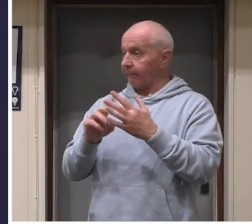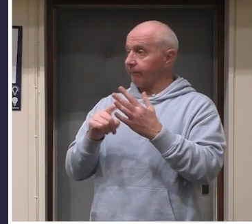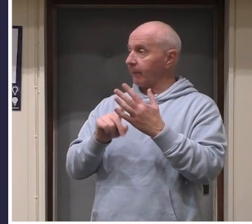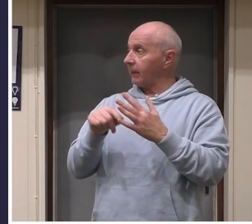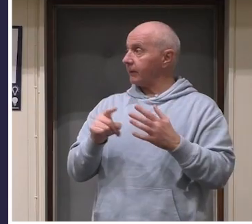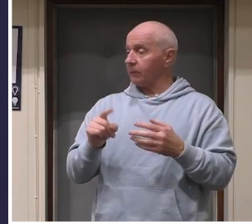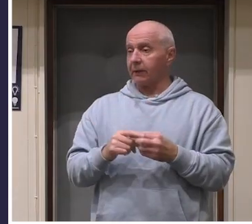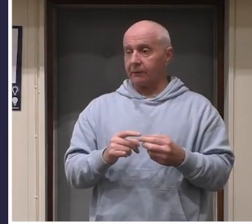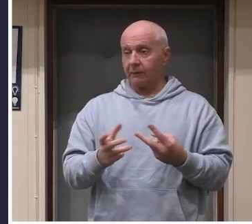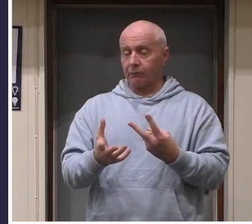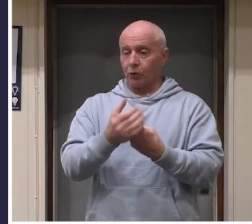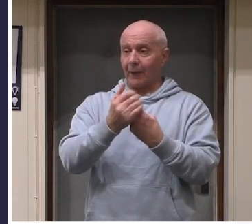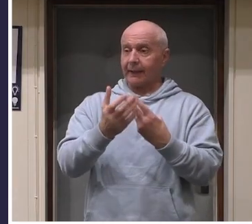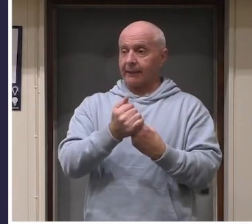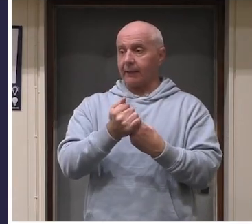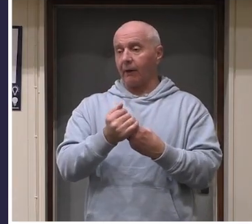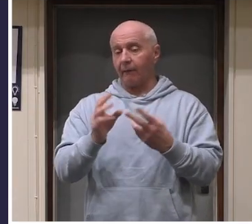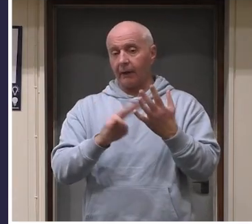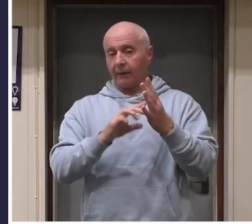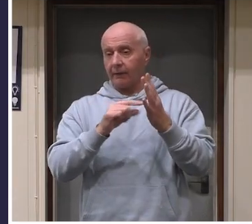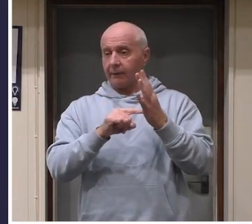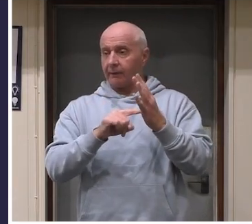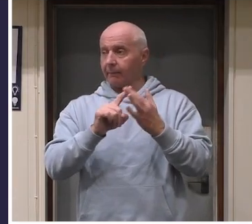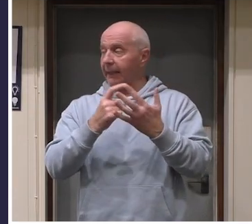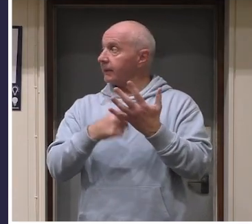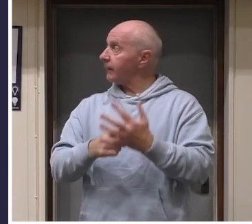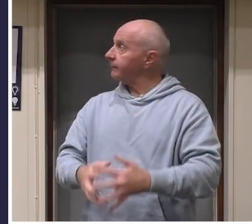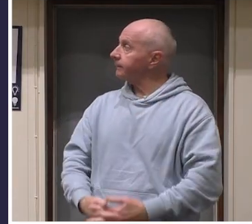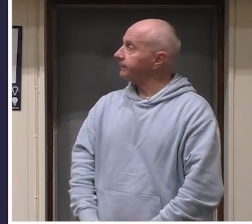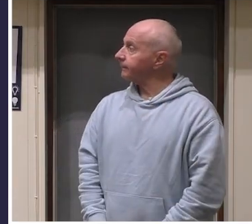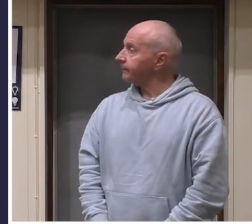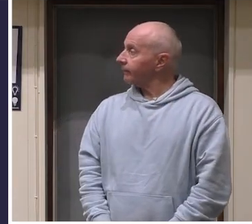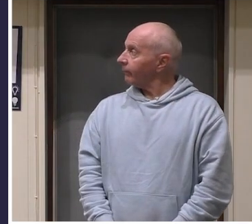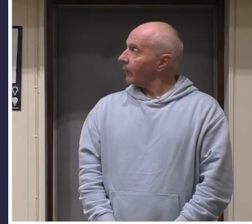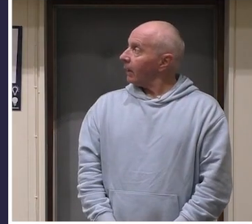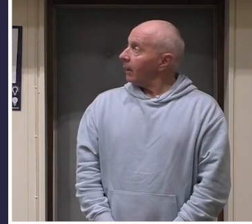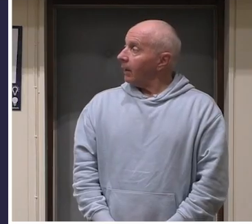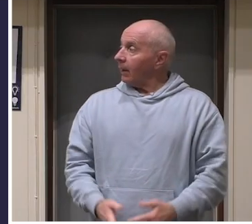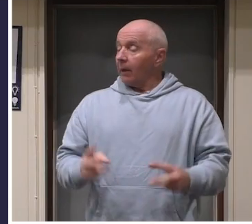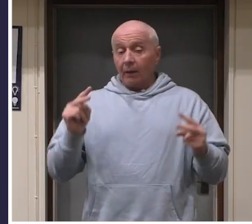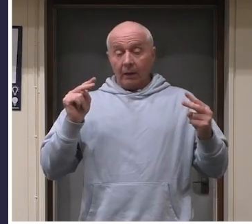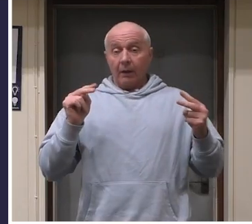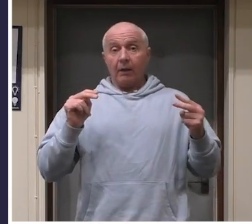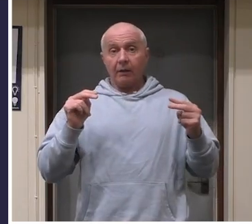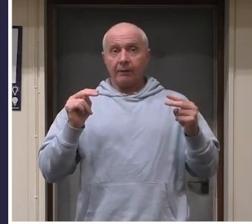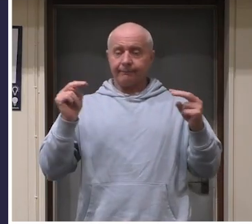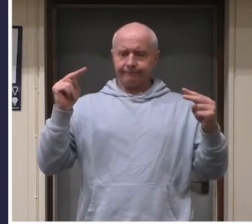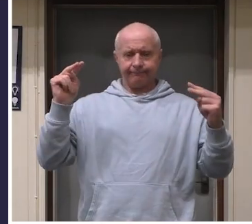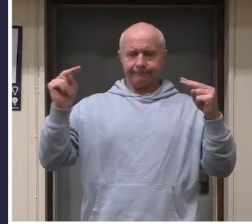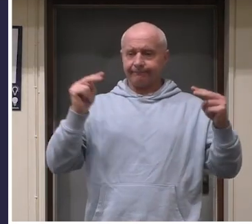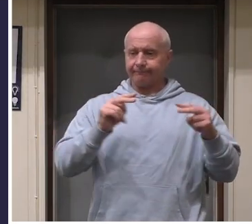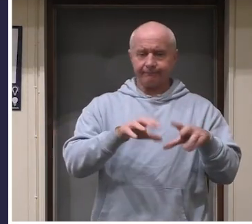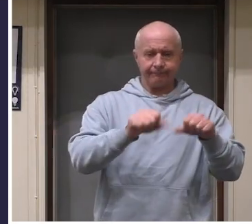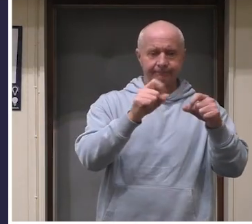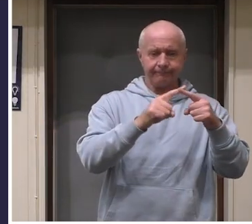matter. All right. Let's put things a bit in perspective. So we started with the